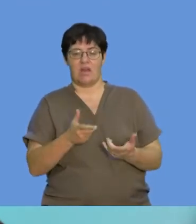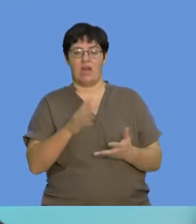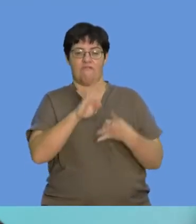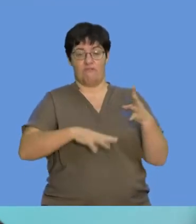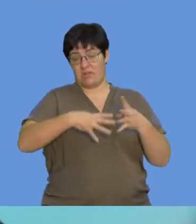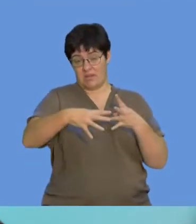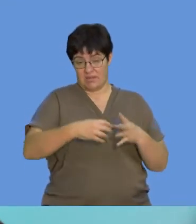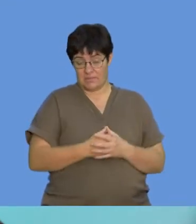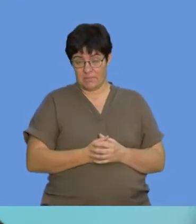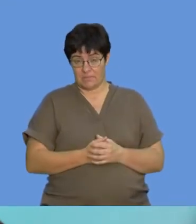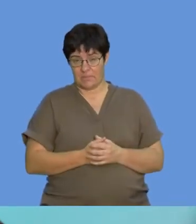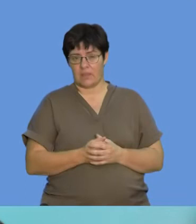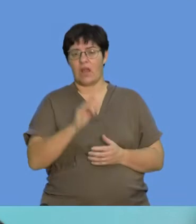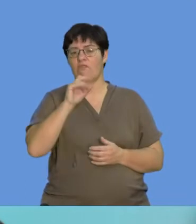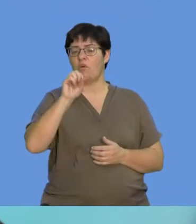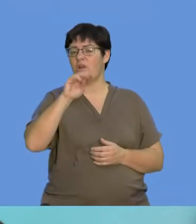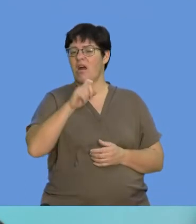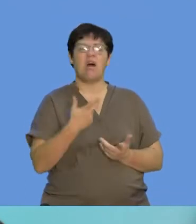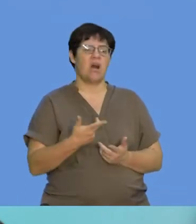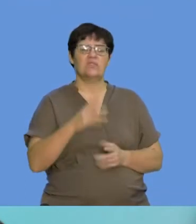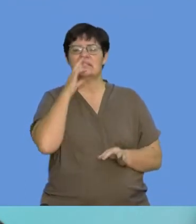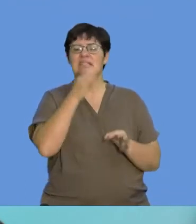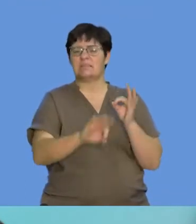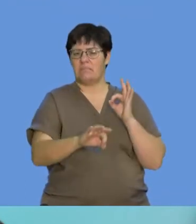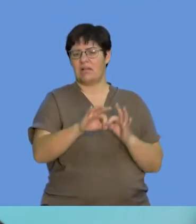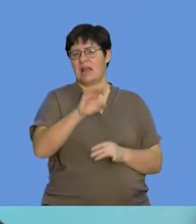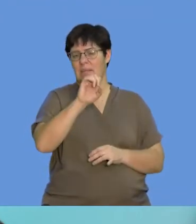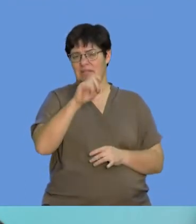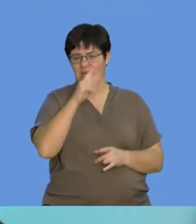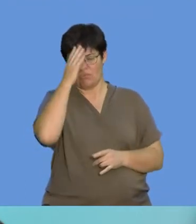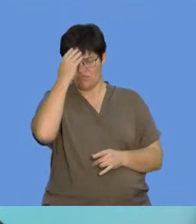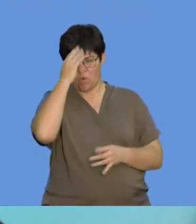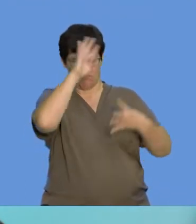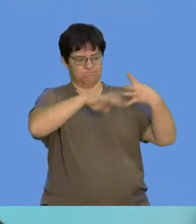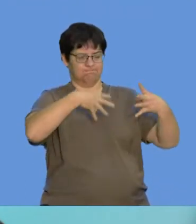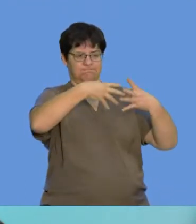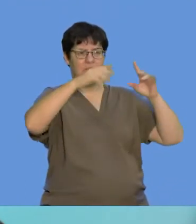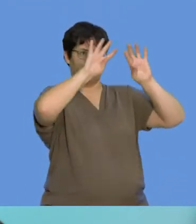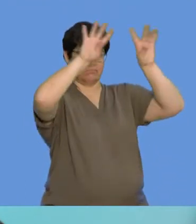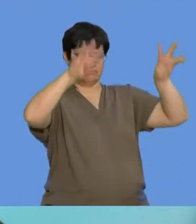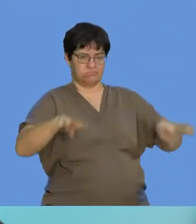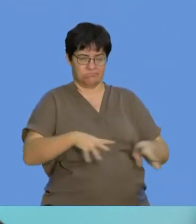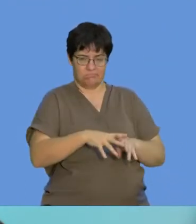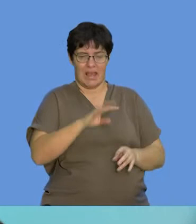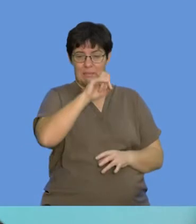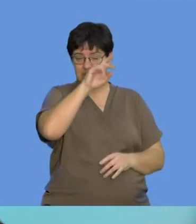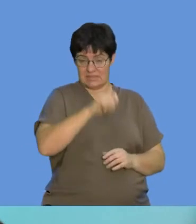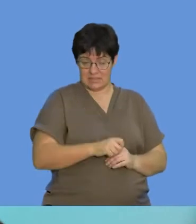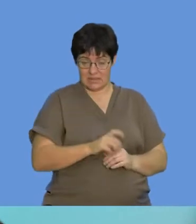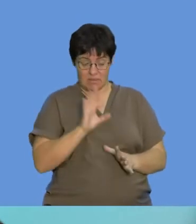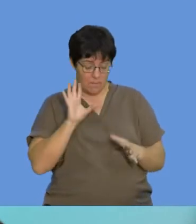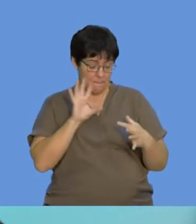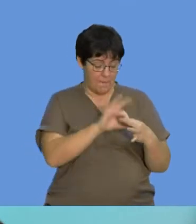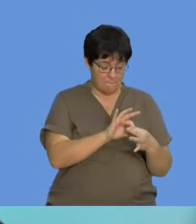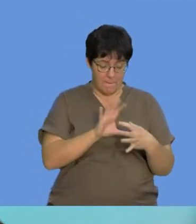formulae. So chemical formulae comes from, the formula of simple elements that we know from the periodic table. Now, the moment they